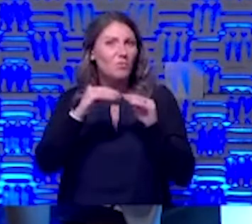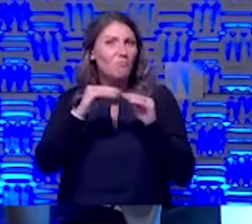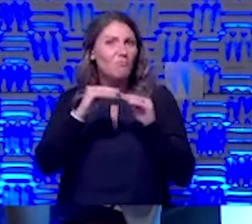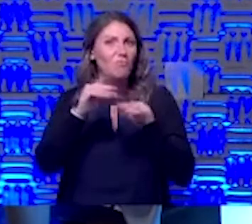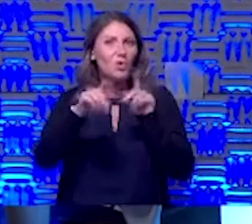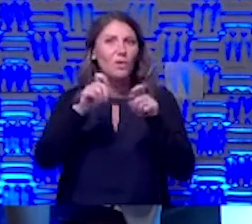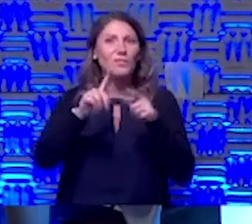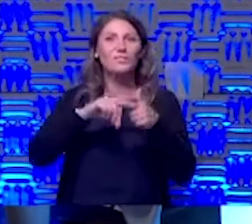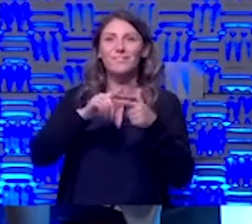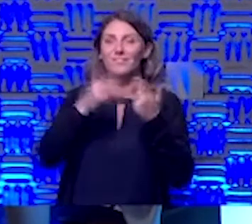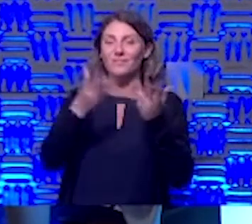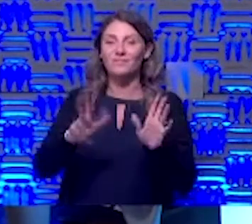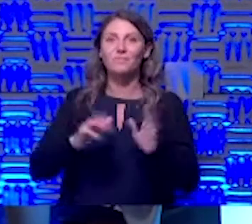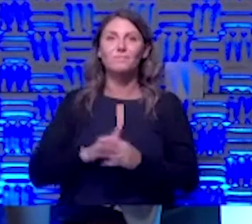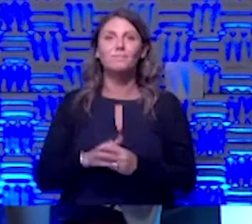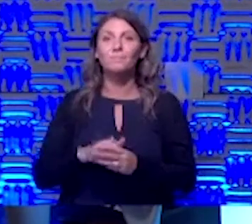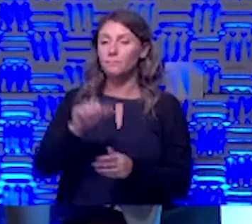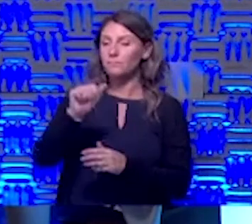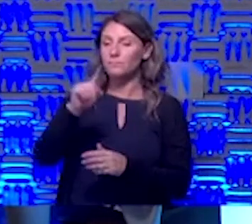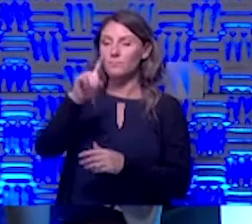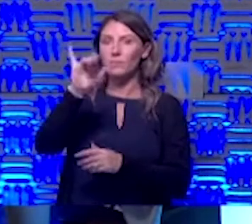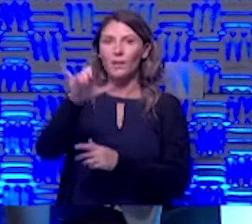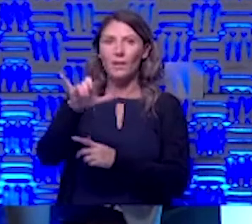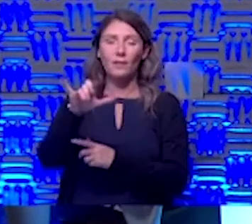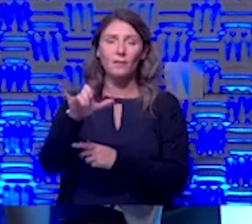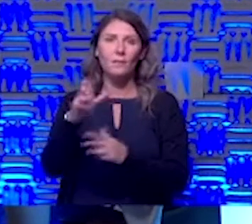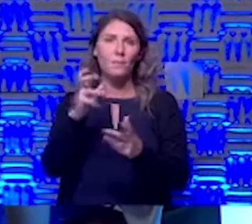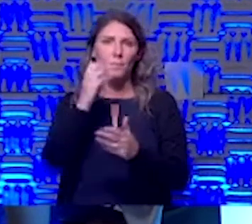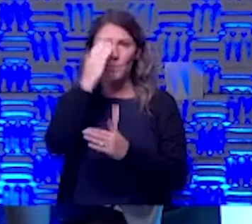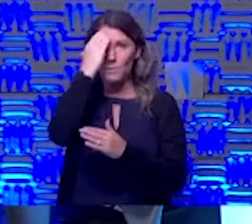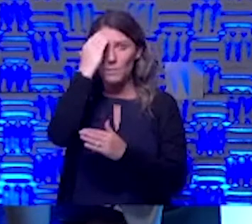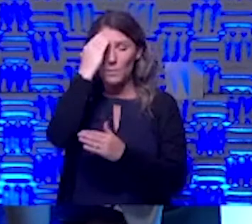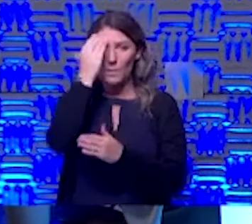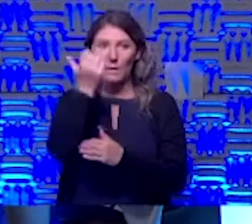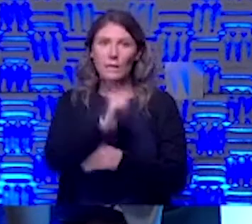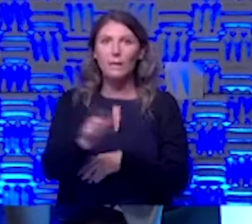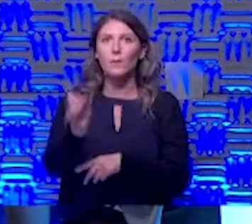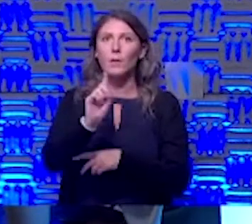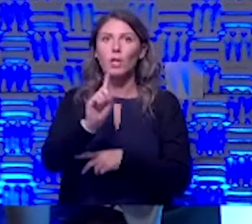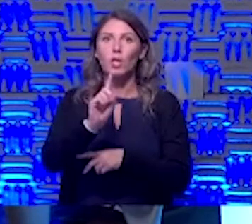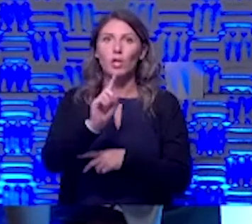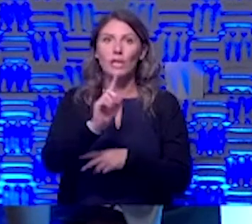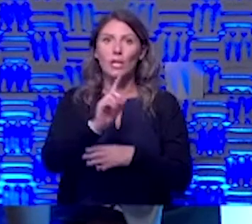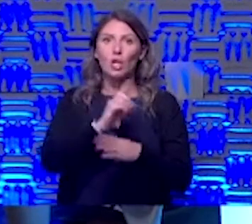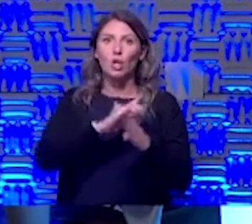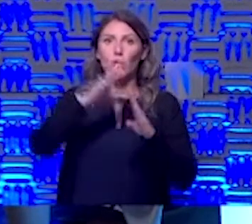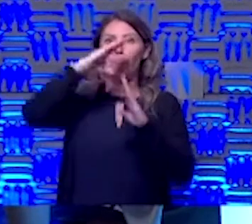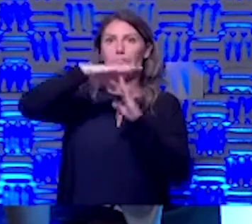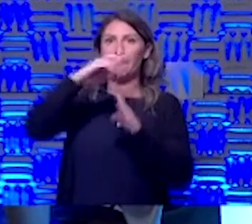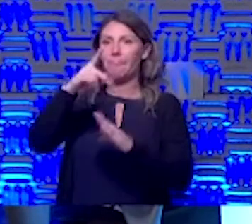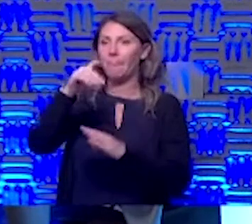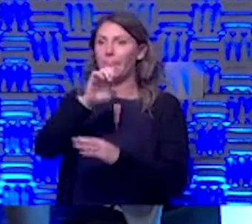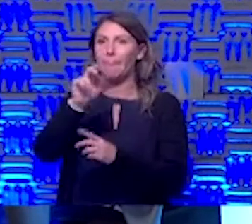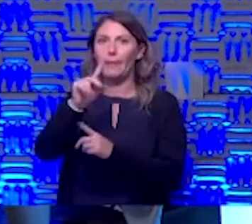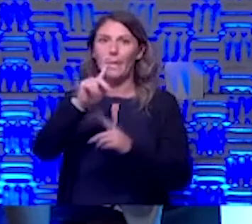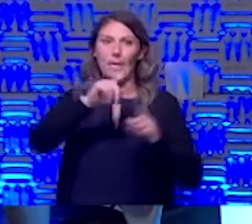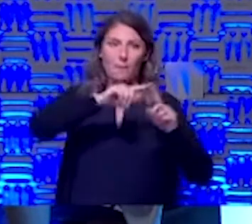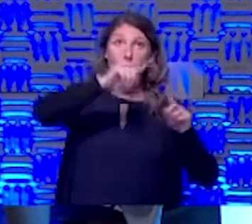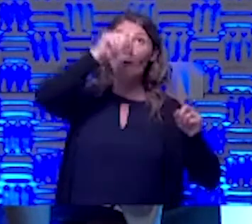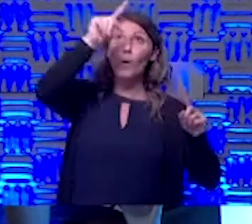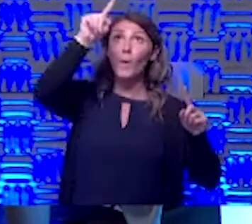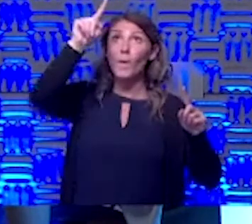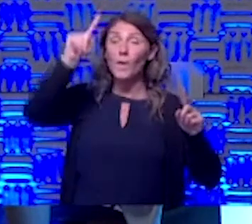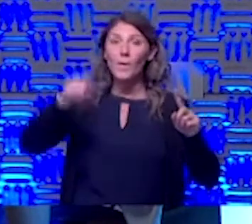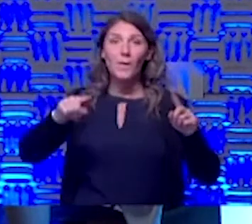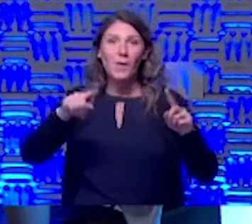then we'll wrap up. Okay. Allie wants to know, are we anywhere near the peak? Oh, boy. Okay, let's see. Who do I want to pick